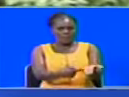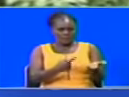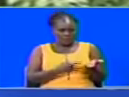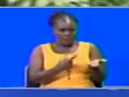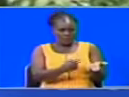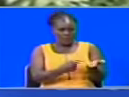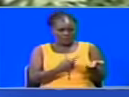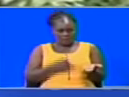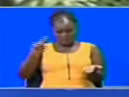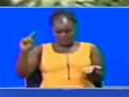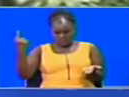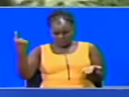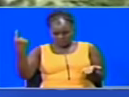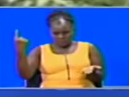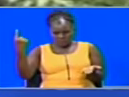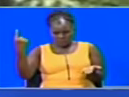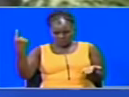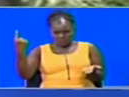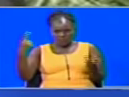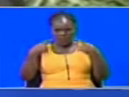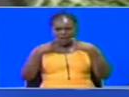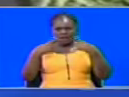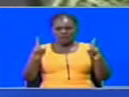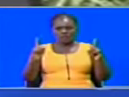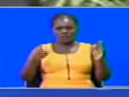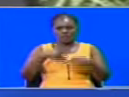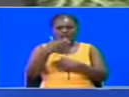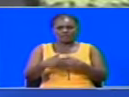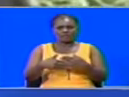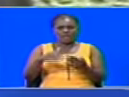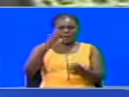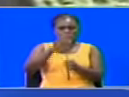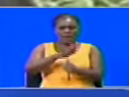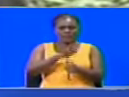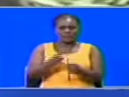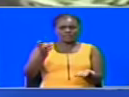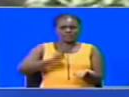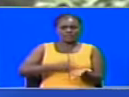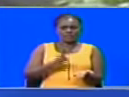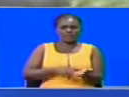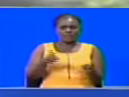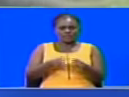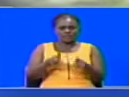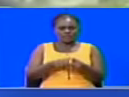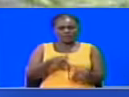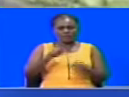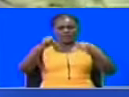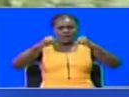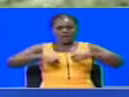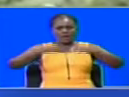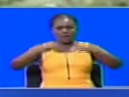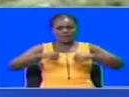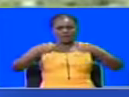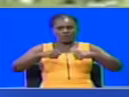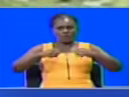all, the results after the ongoing registration of voters. Number two, the coalition agreement between Wiper and